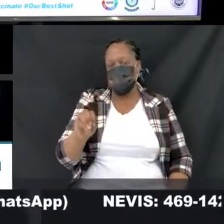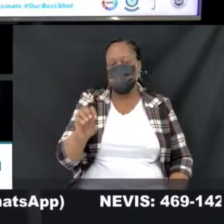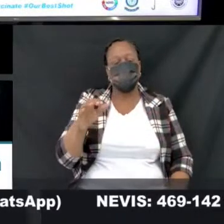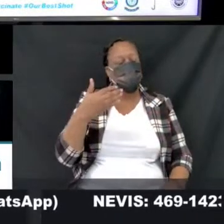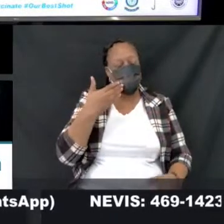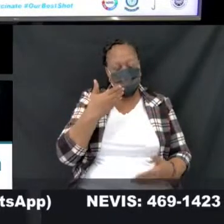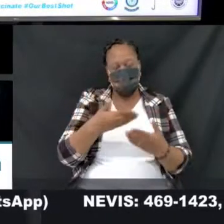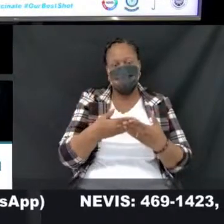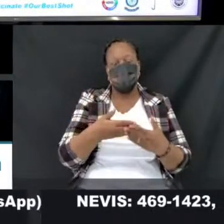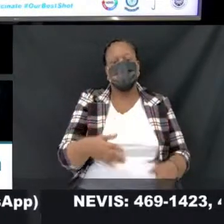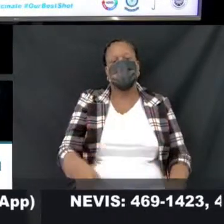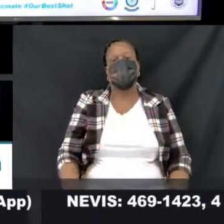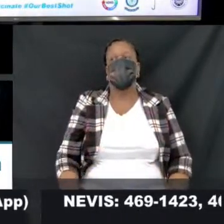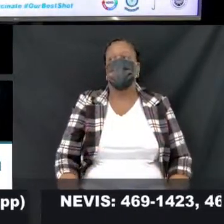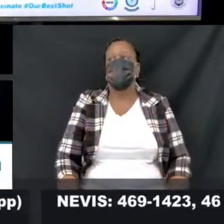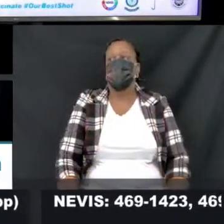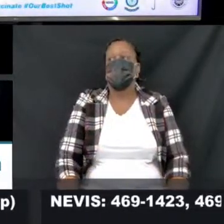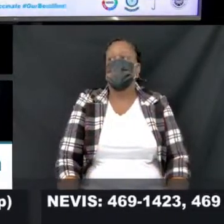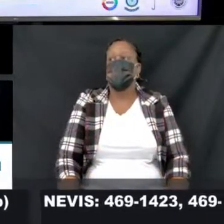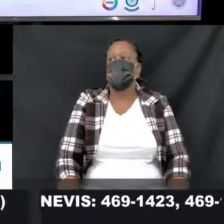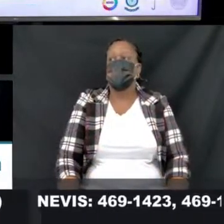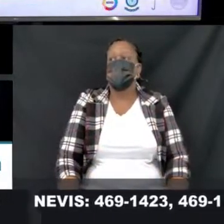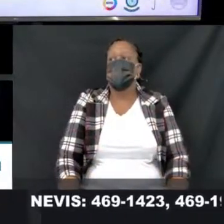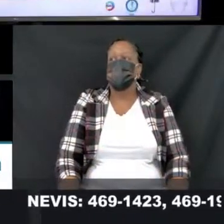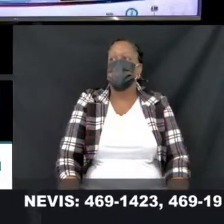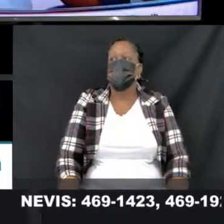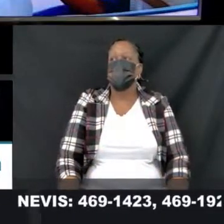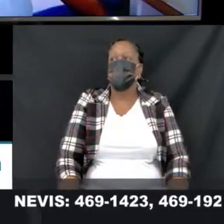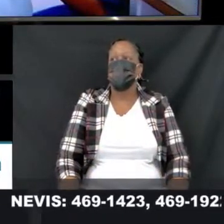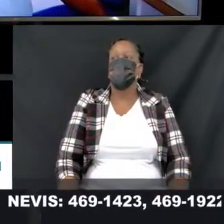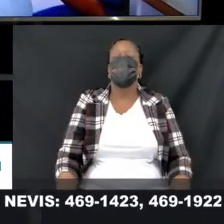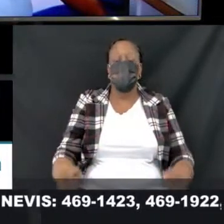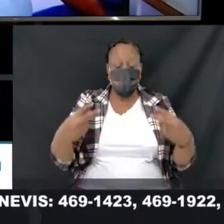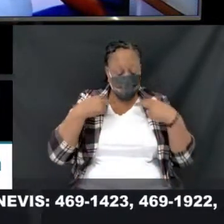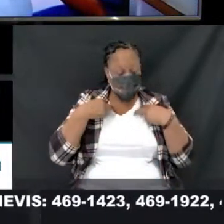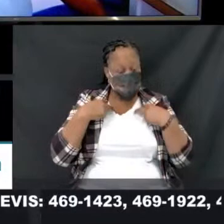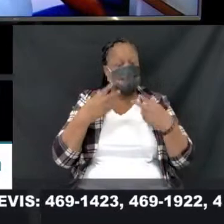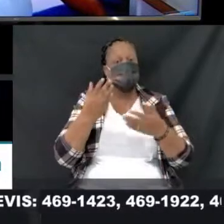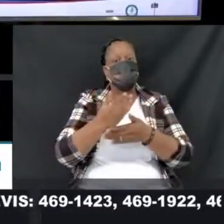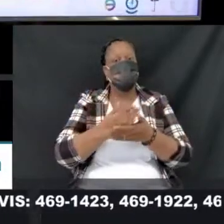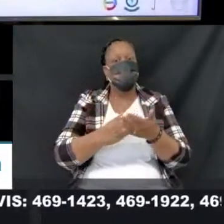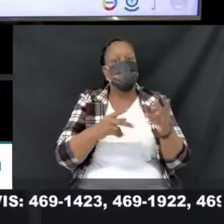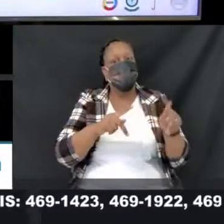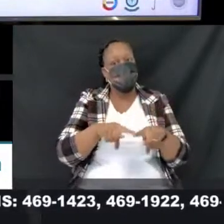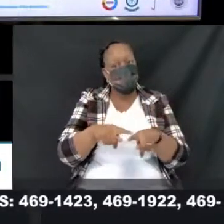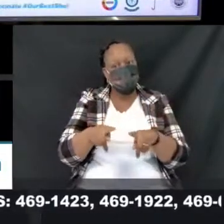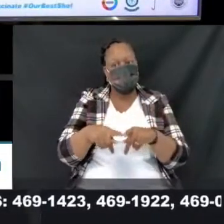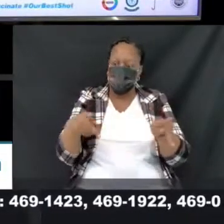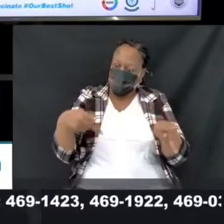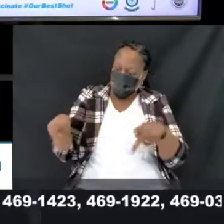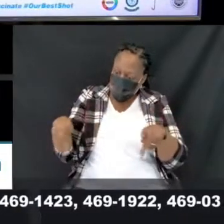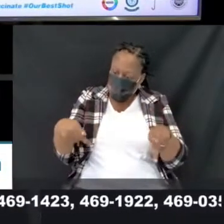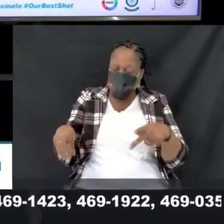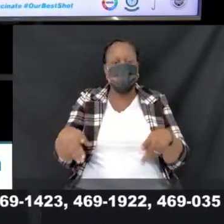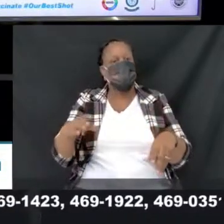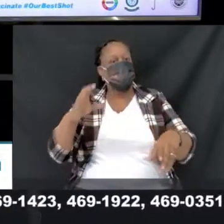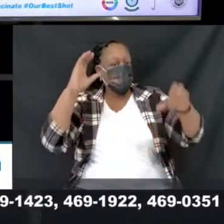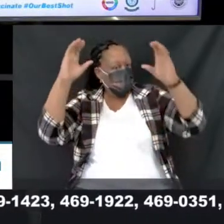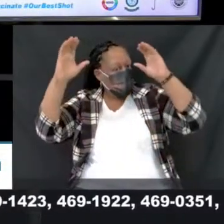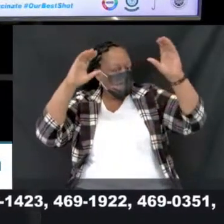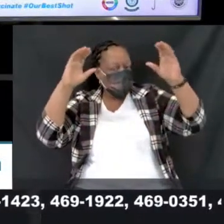fully vaccinated. We have had successful events in the middle of the pandemic: general elections, CPL,